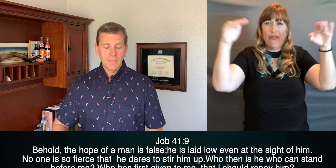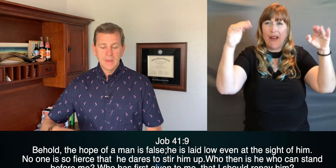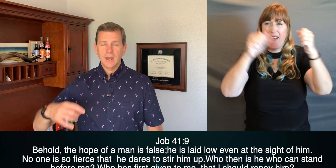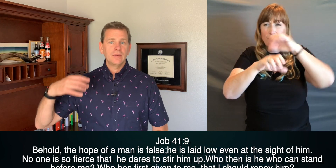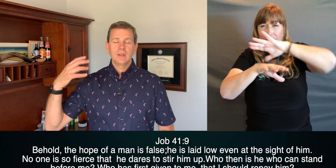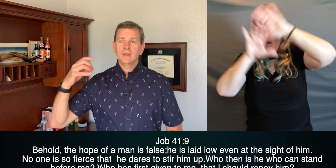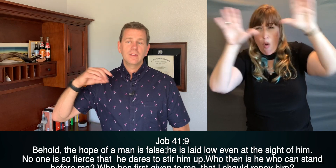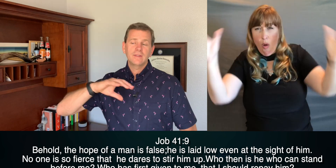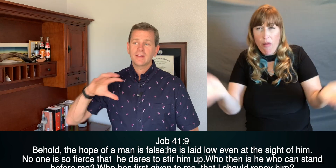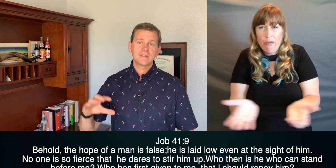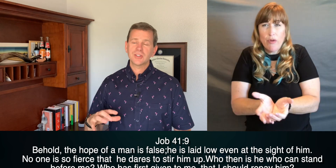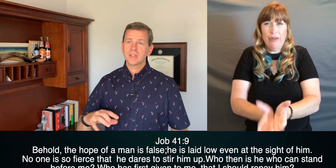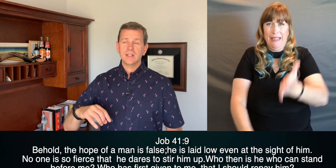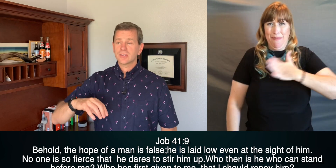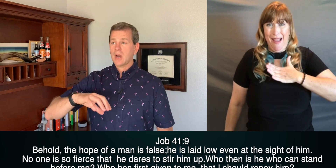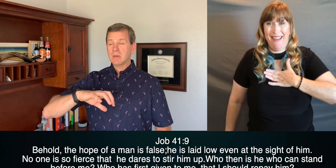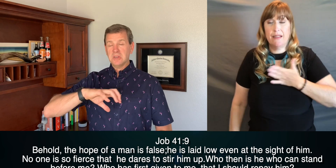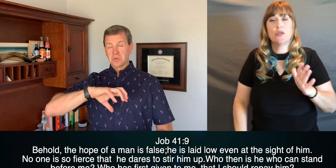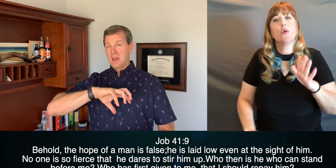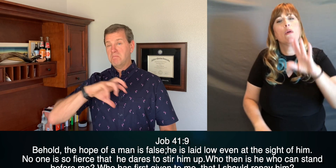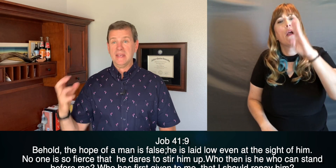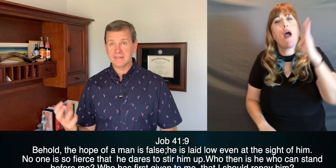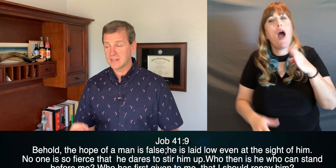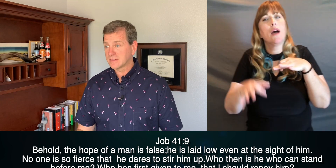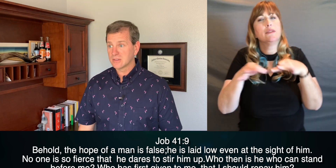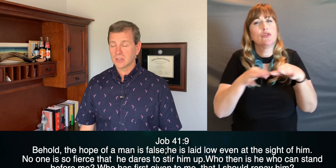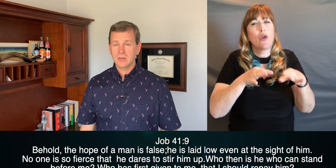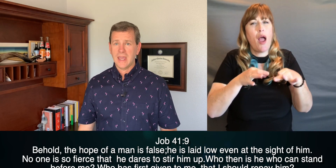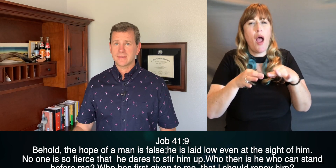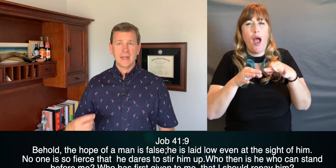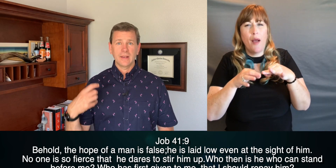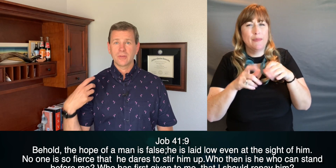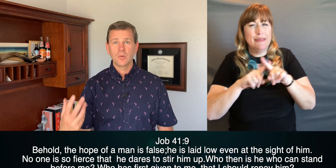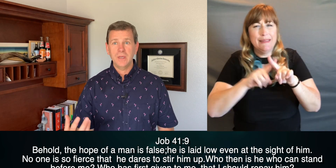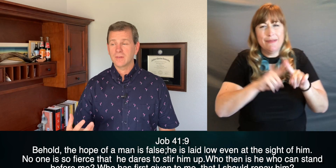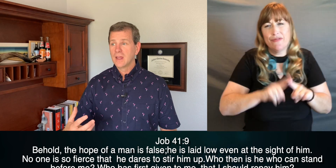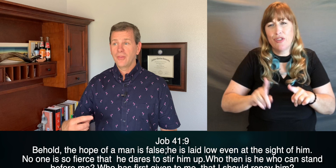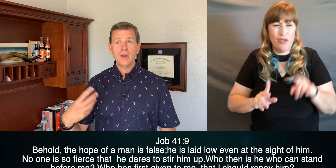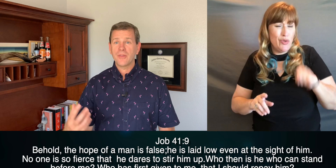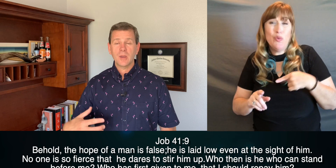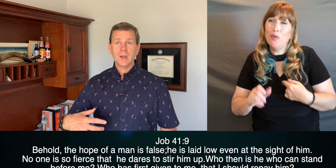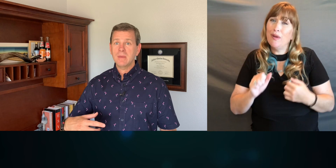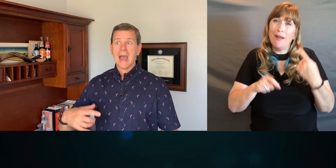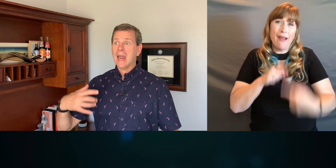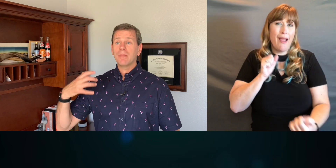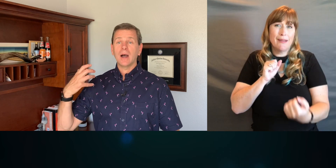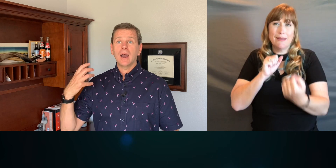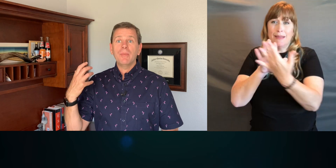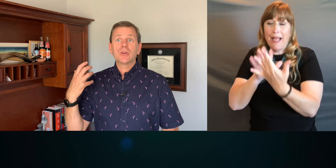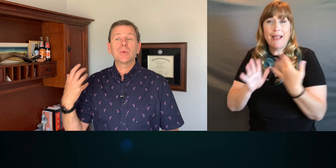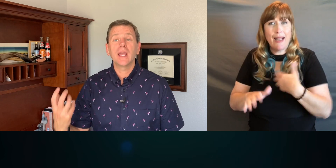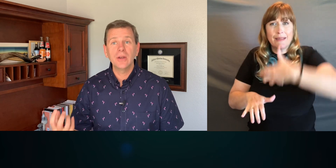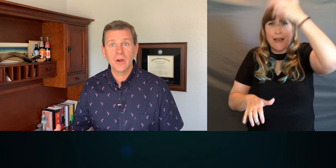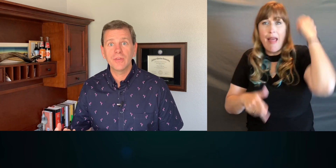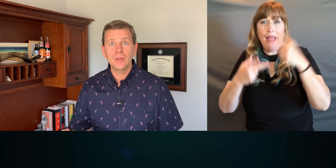you know, God, in the second section, God's describing these great beasts. And he says, look, you can't stand against those beasts. They're nothing compared to me. I'm